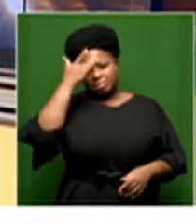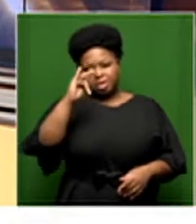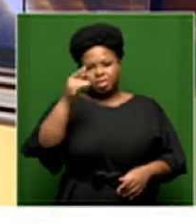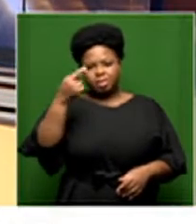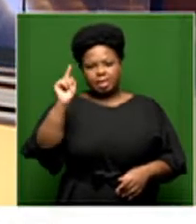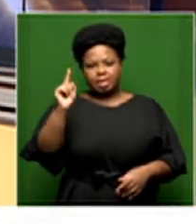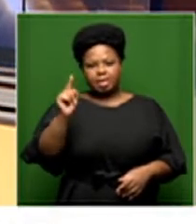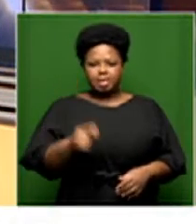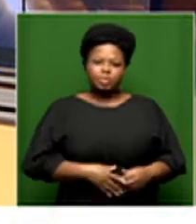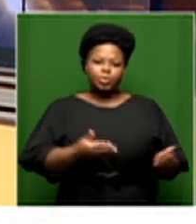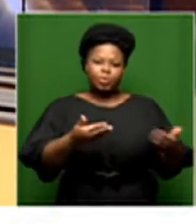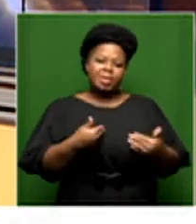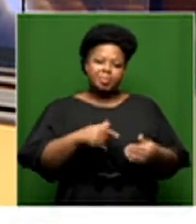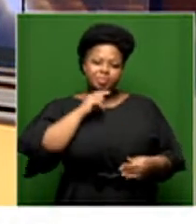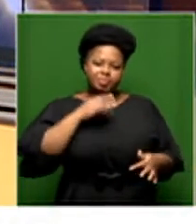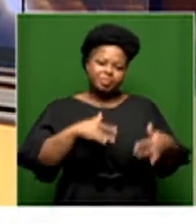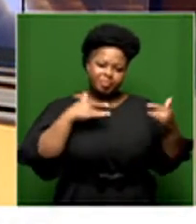joining us. Welcome to Morning Live.